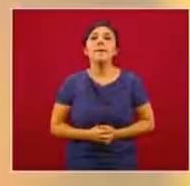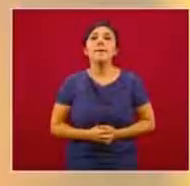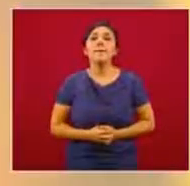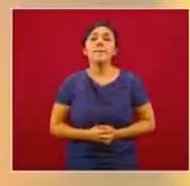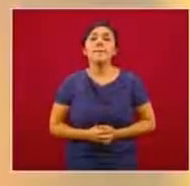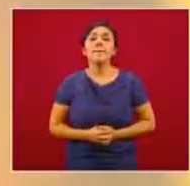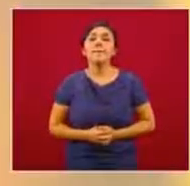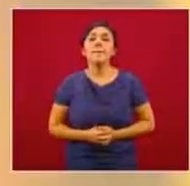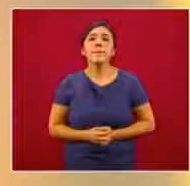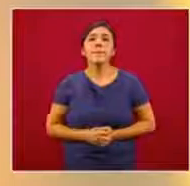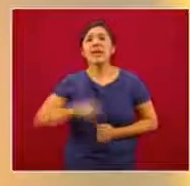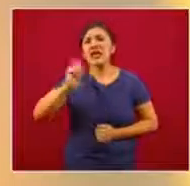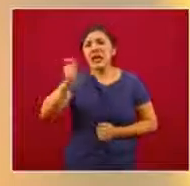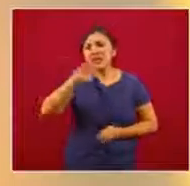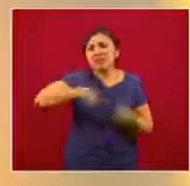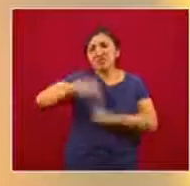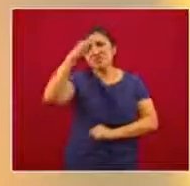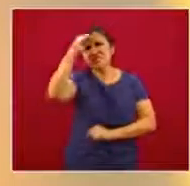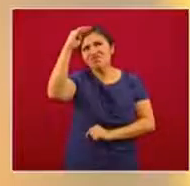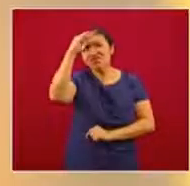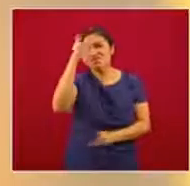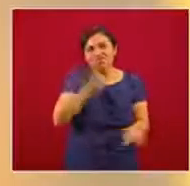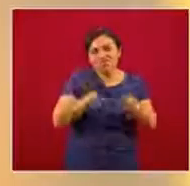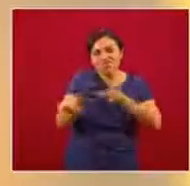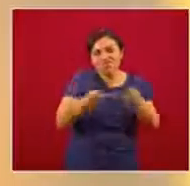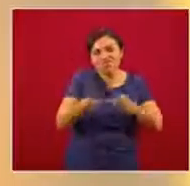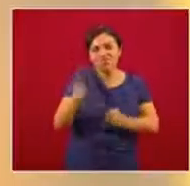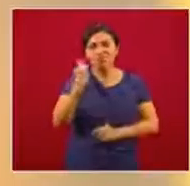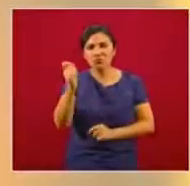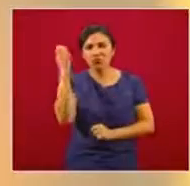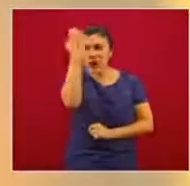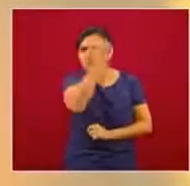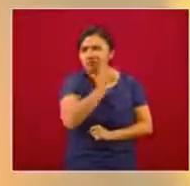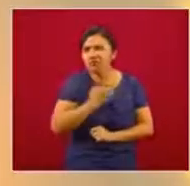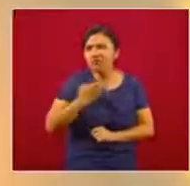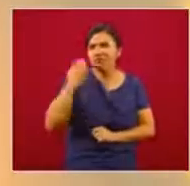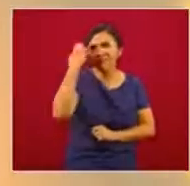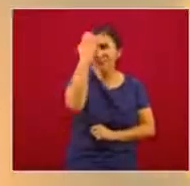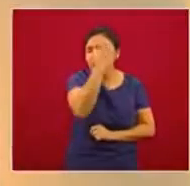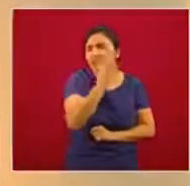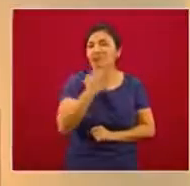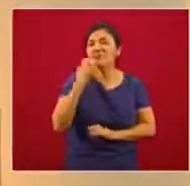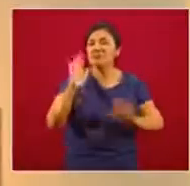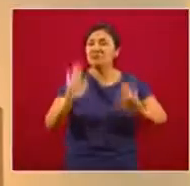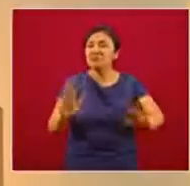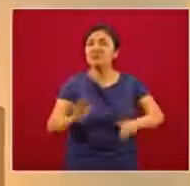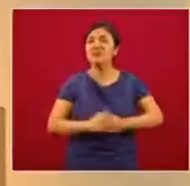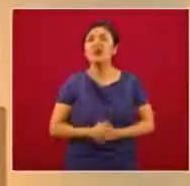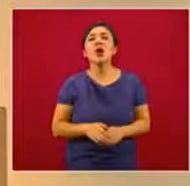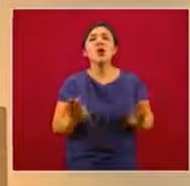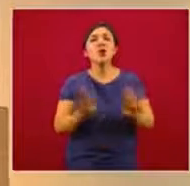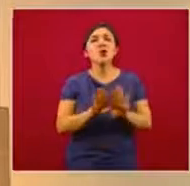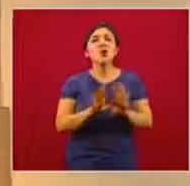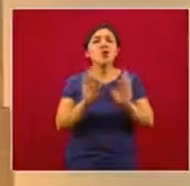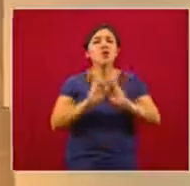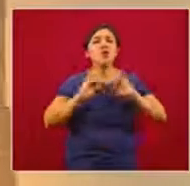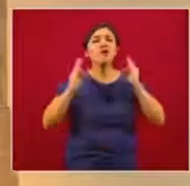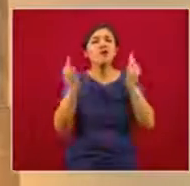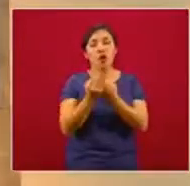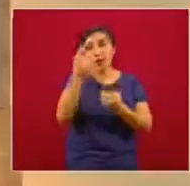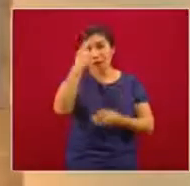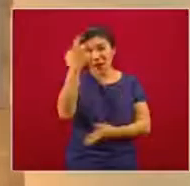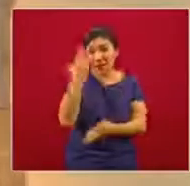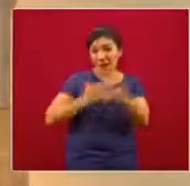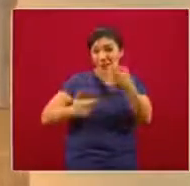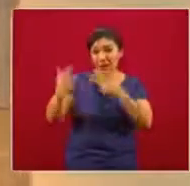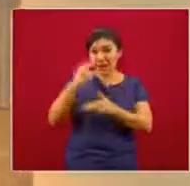in August for basic education level. And what we are thinking is that after analyzing that